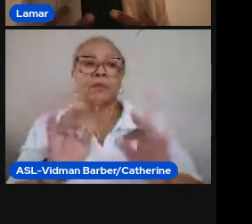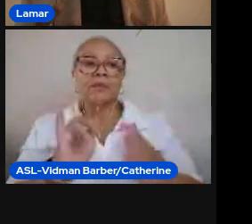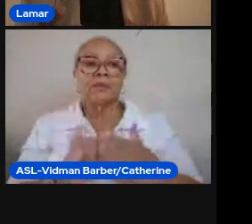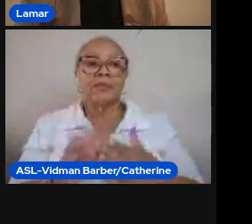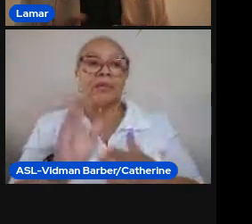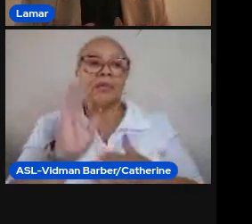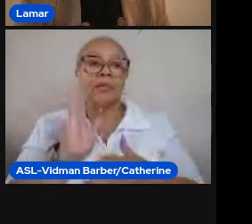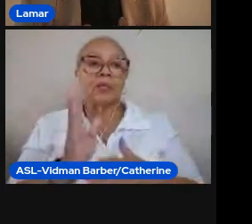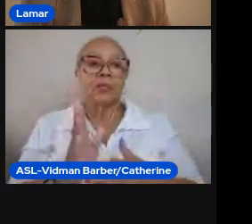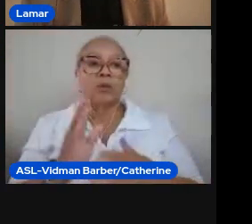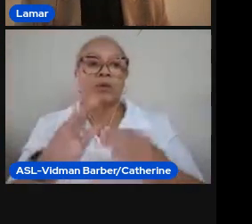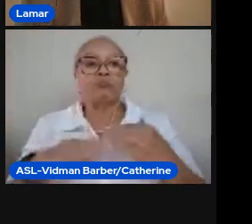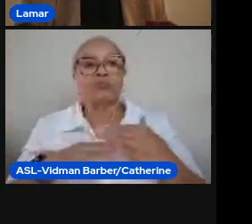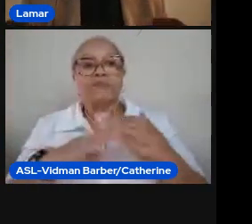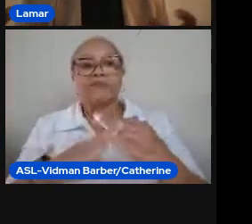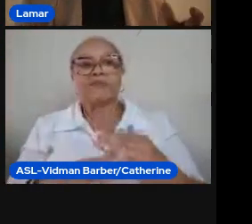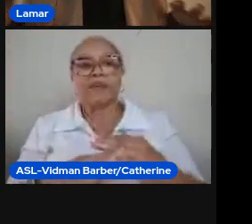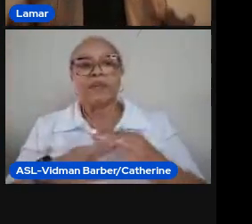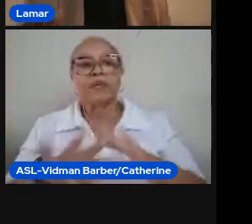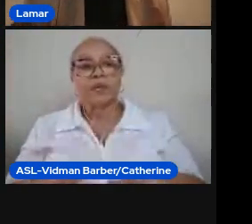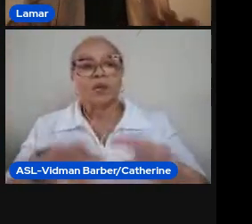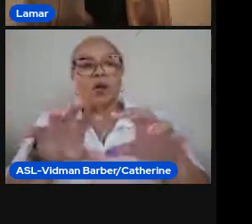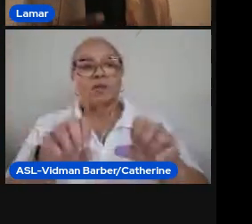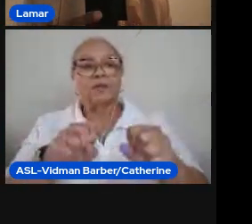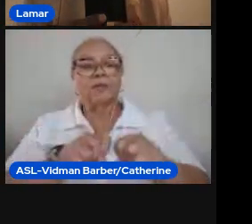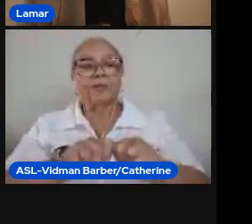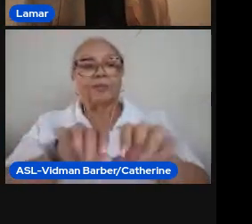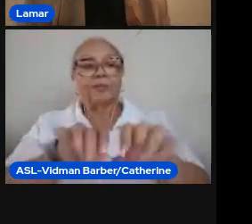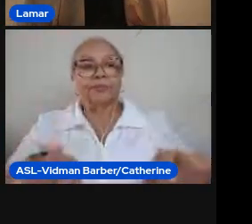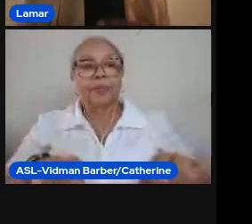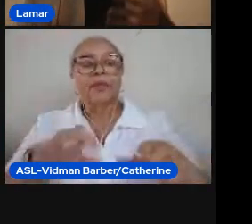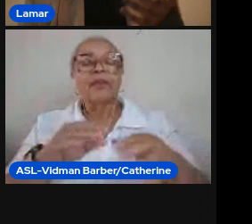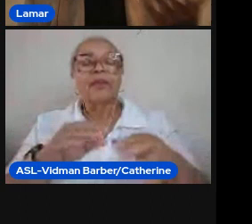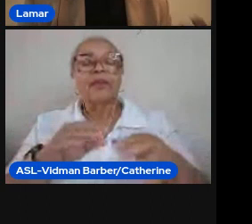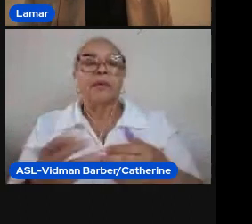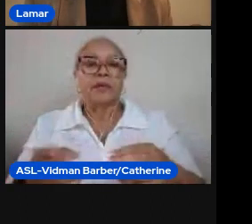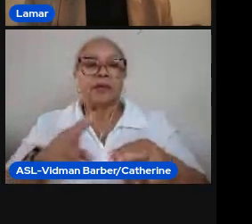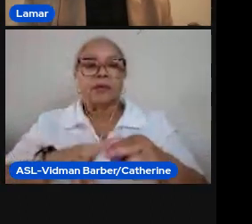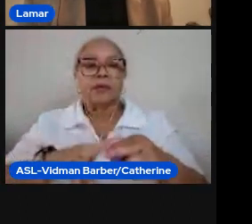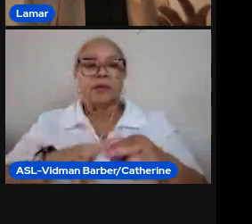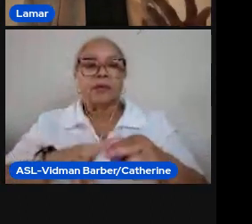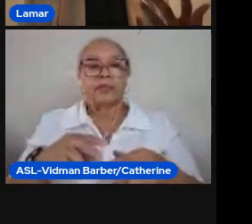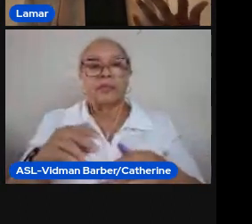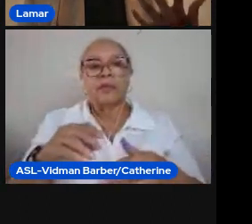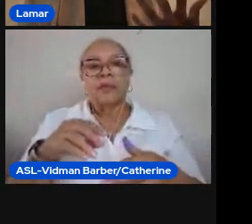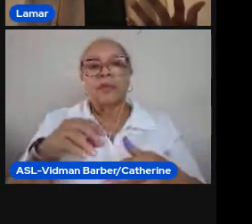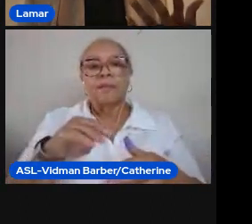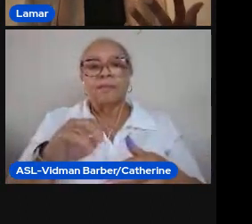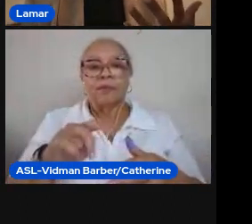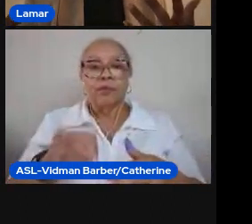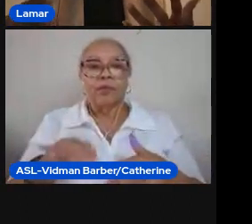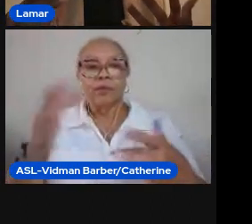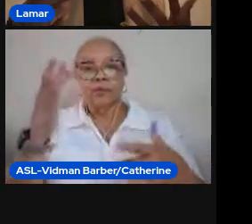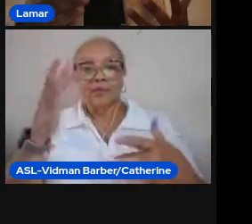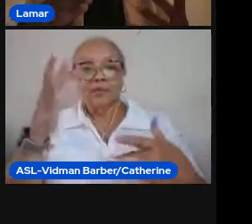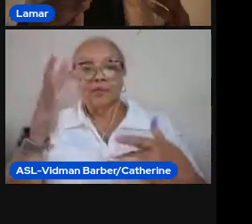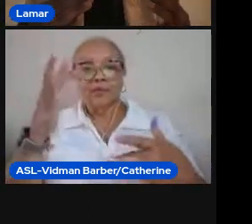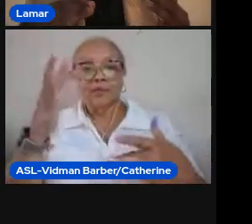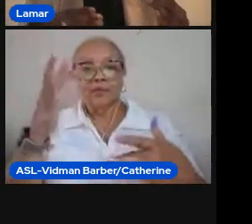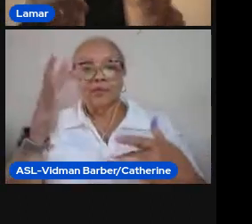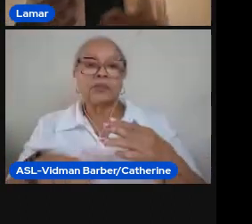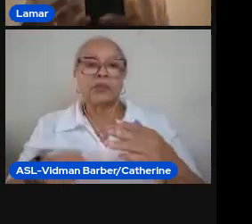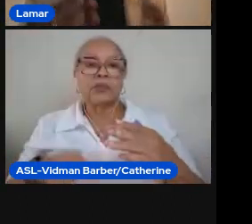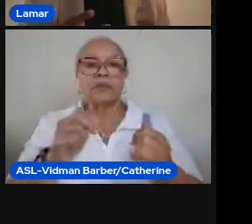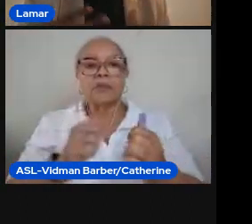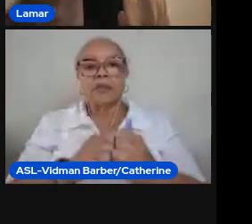will prevent colonization and decrease maternal diseases, and thus would result in,